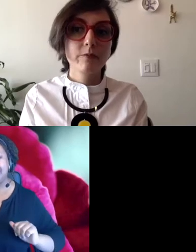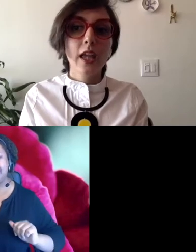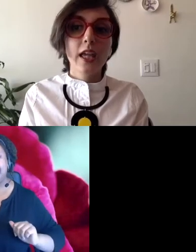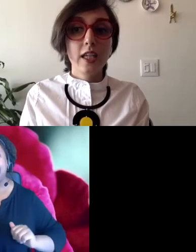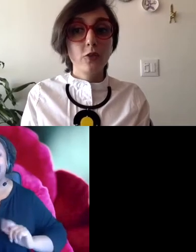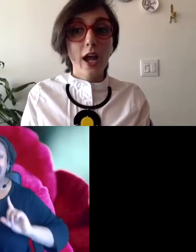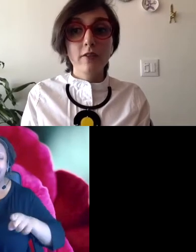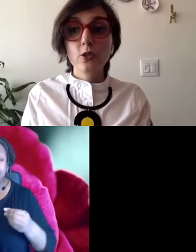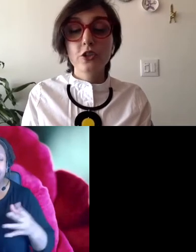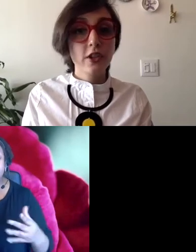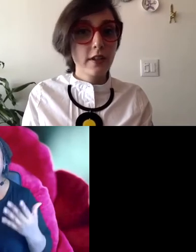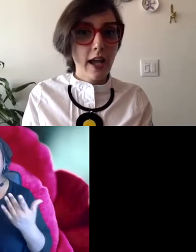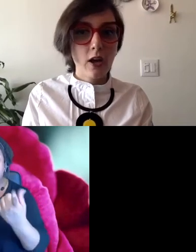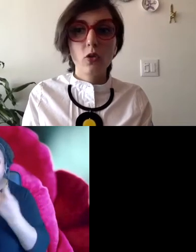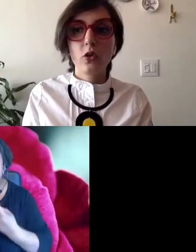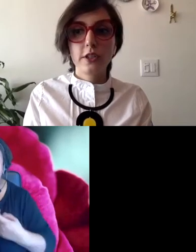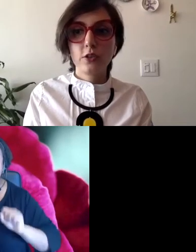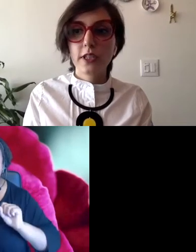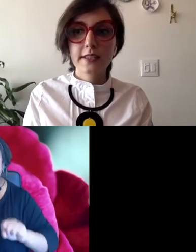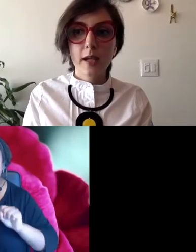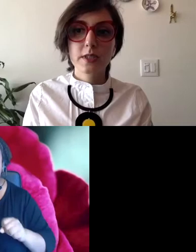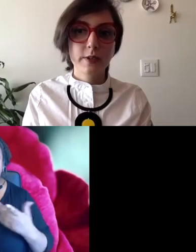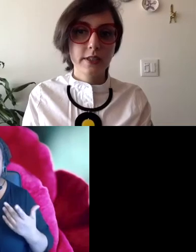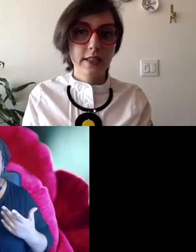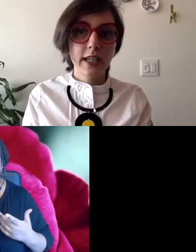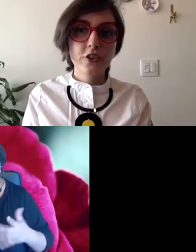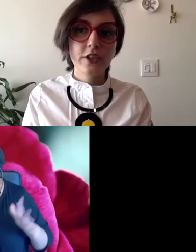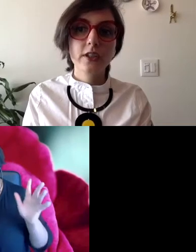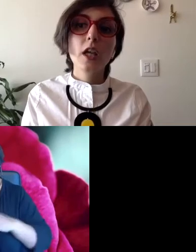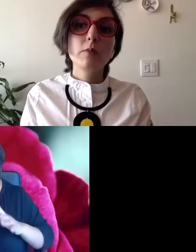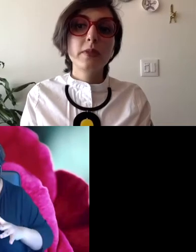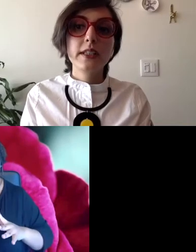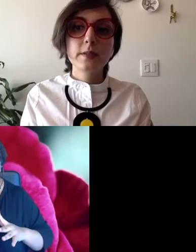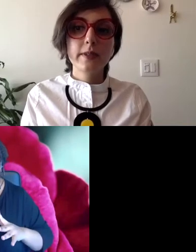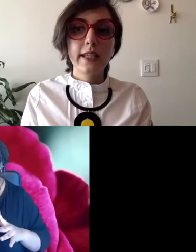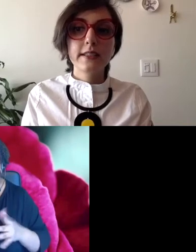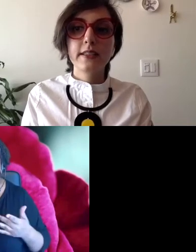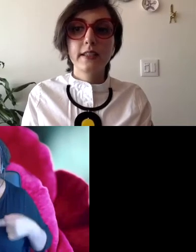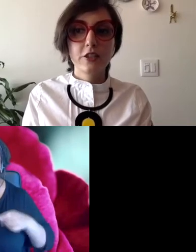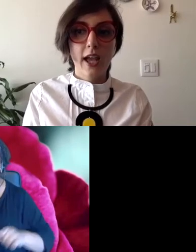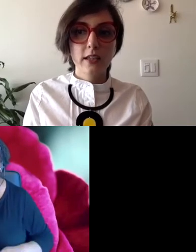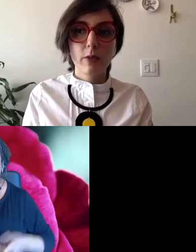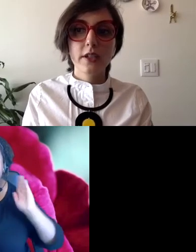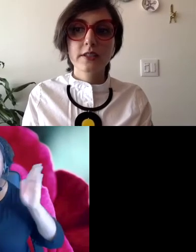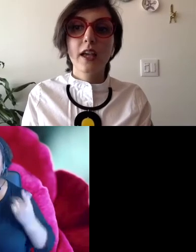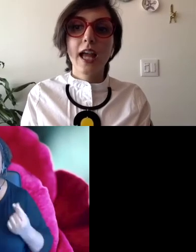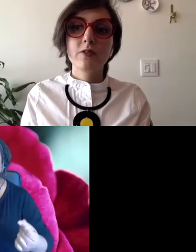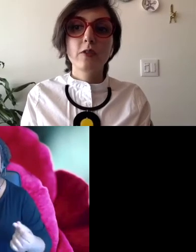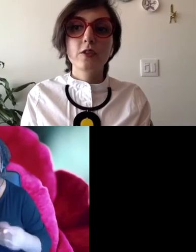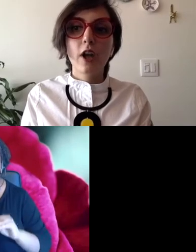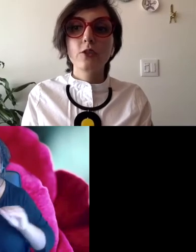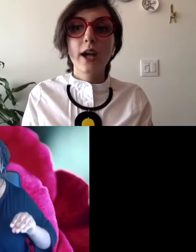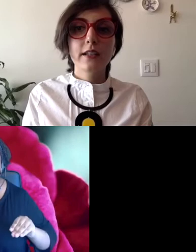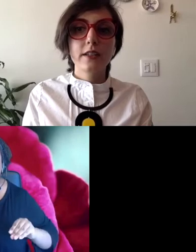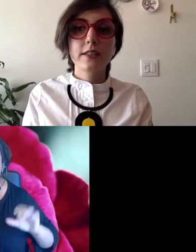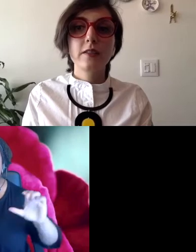can. If you have a question now or during Sam's presentation, please place it in the chat box and we